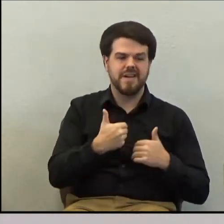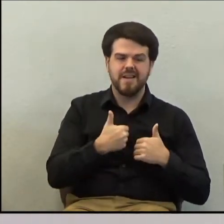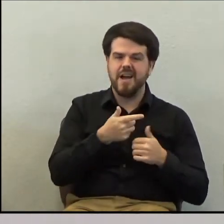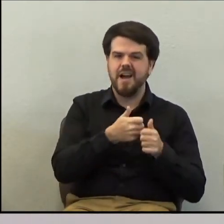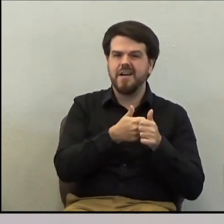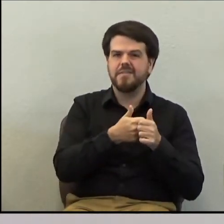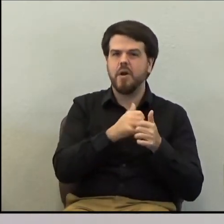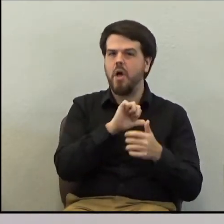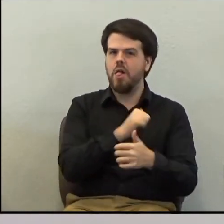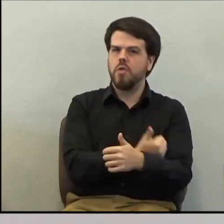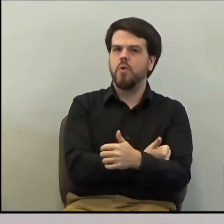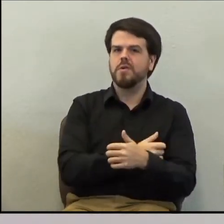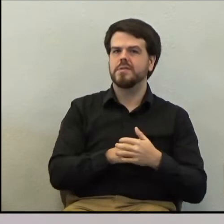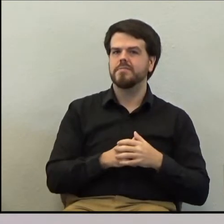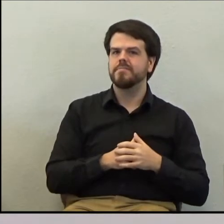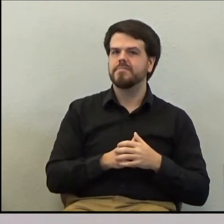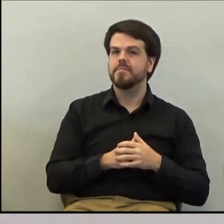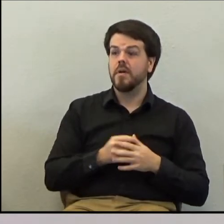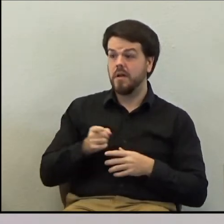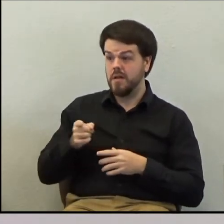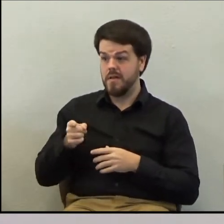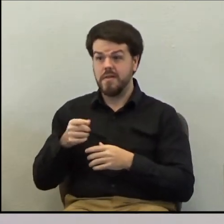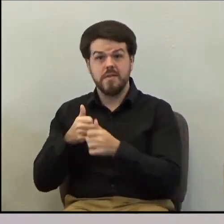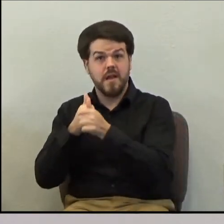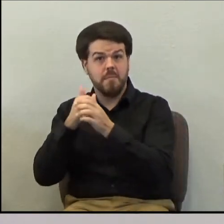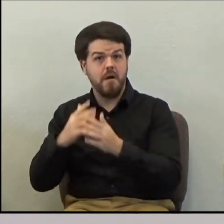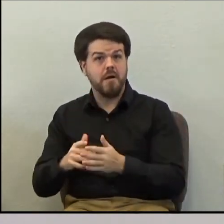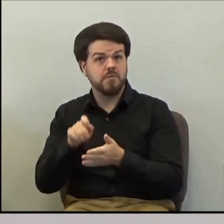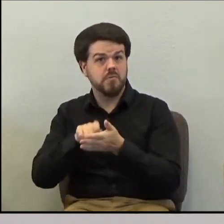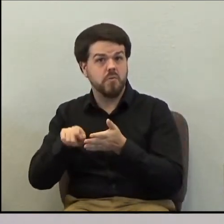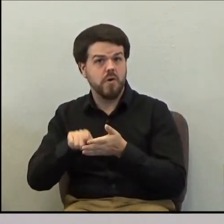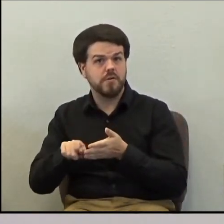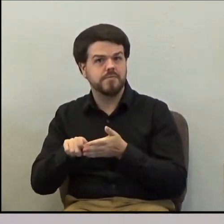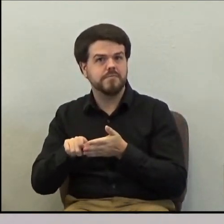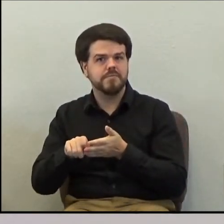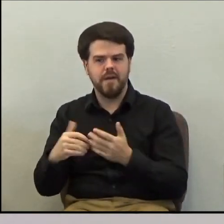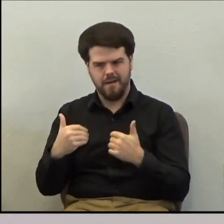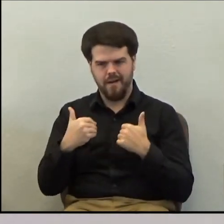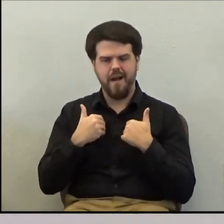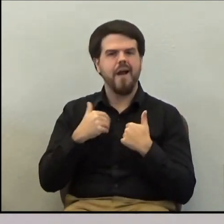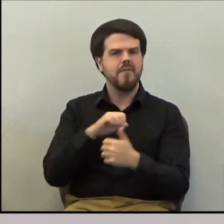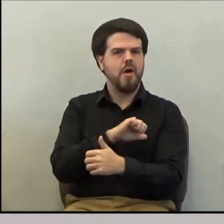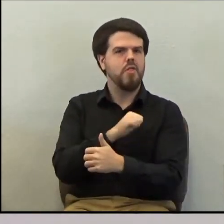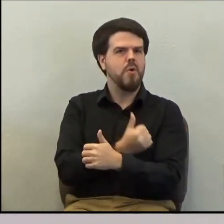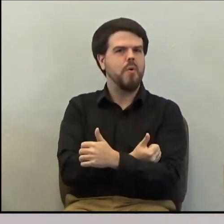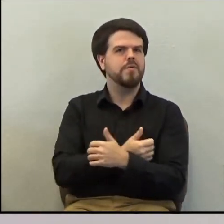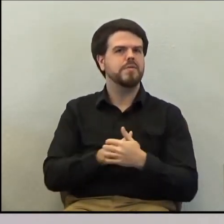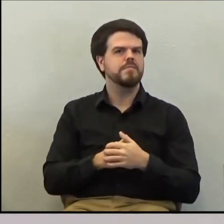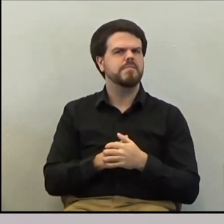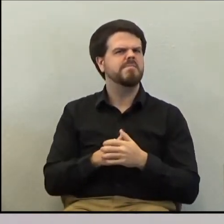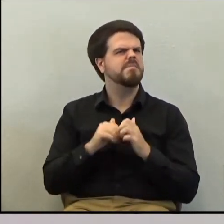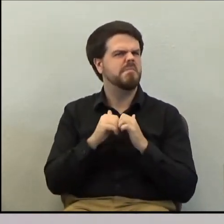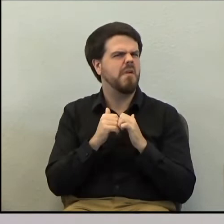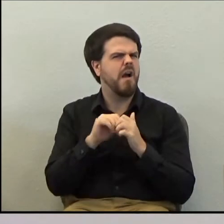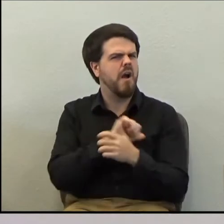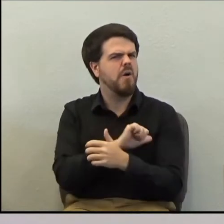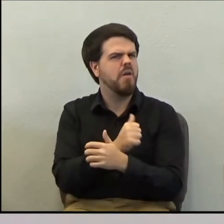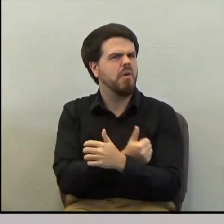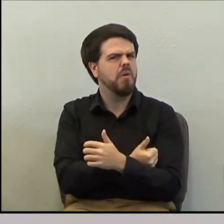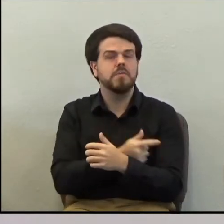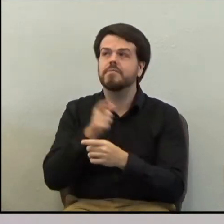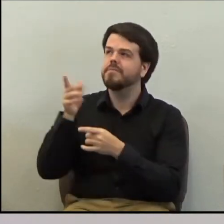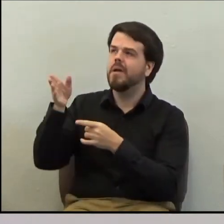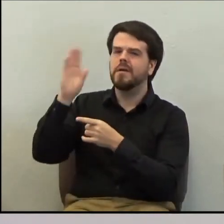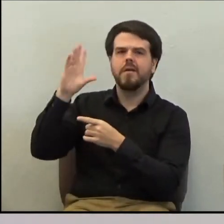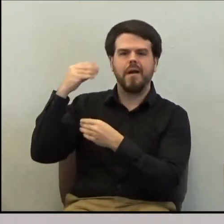But when the apostles wrote, they had authority because they spoke God's words. They wrote them down. They wrote exactly what God wanted them to